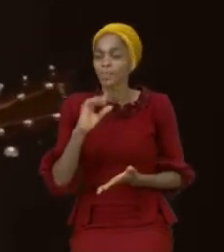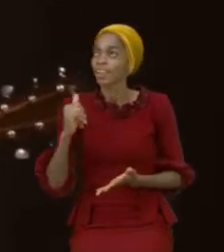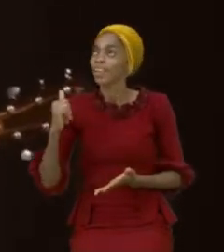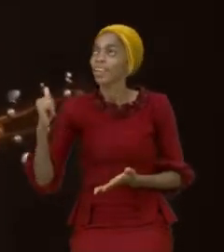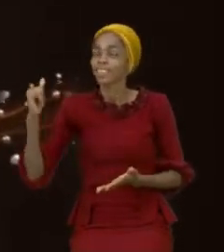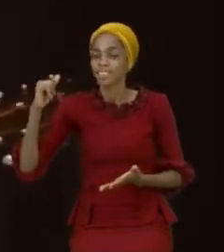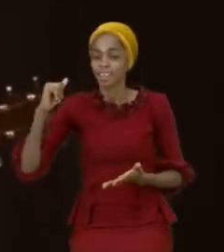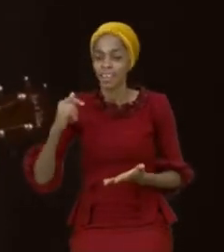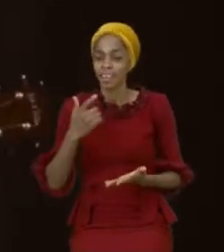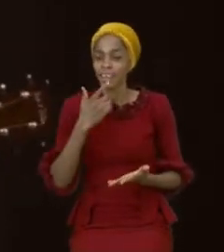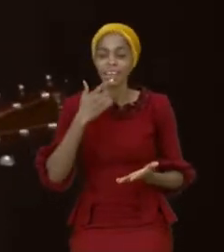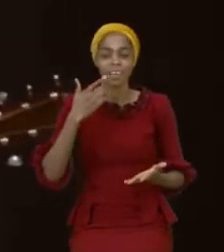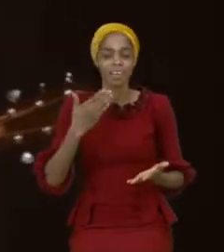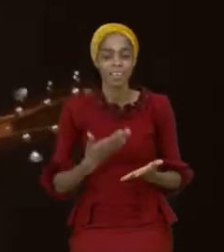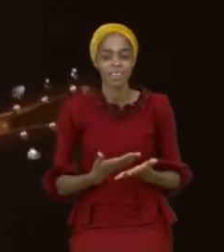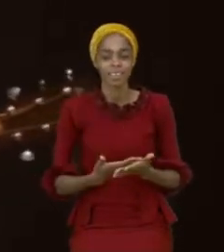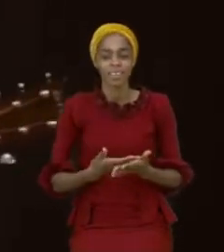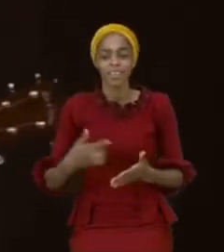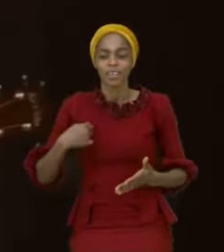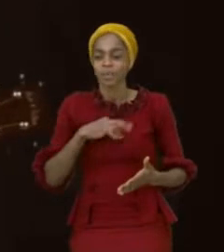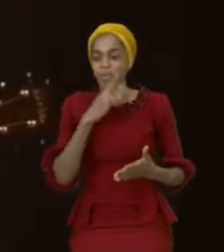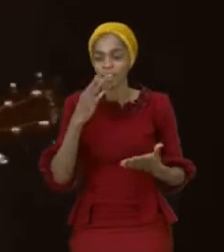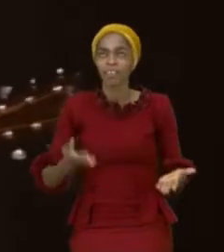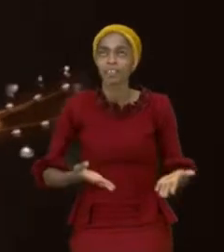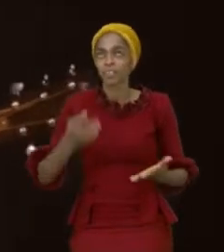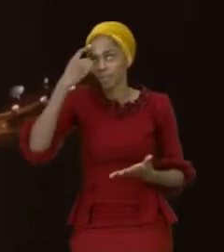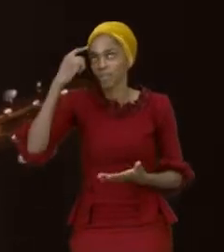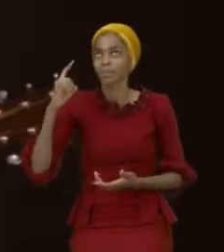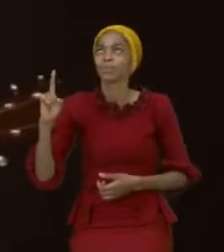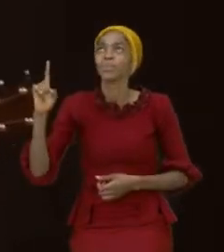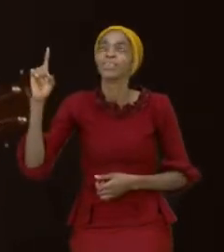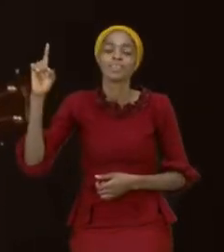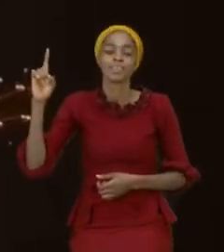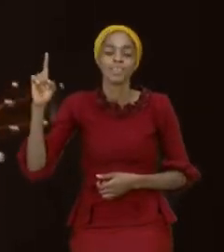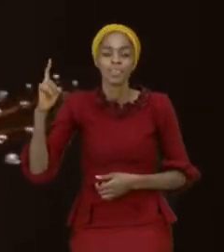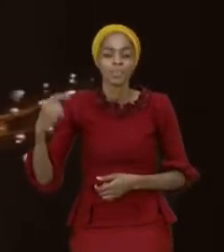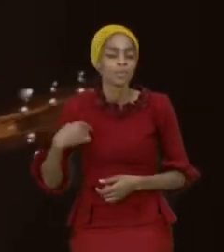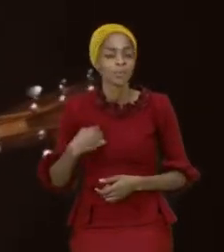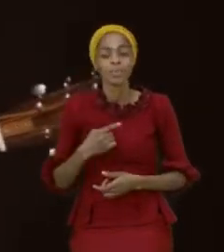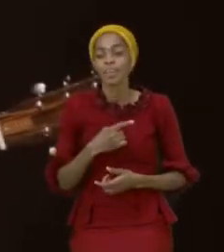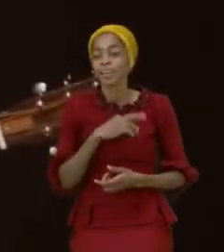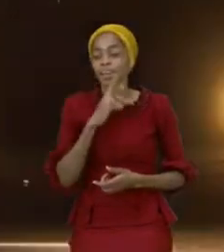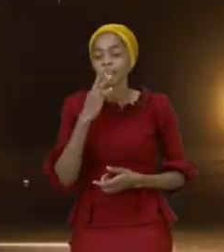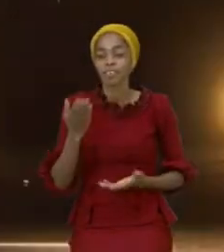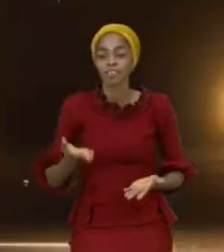be a sign we are here for you.